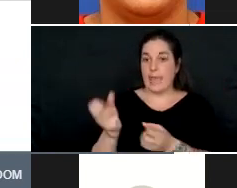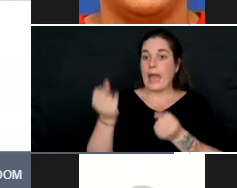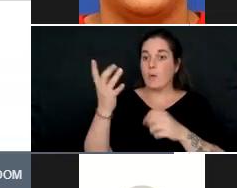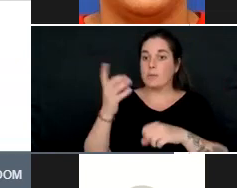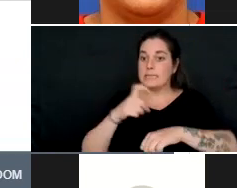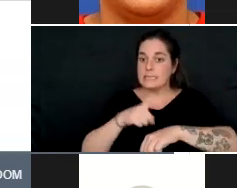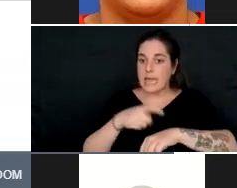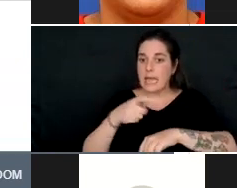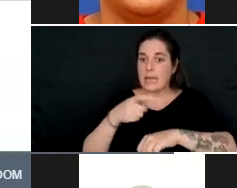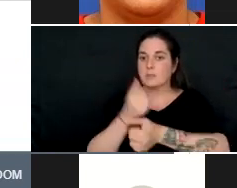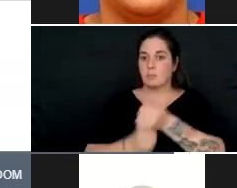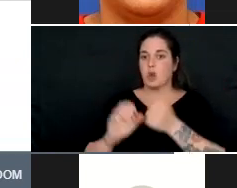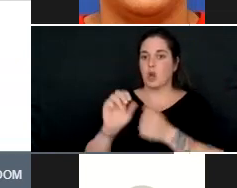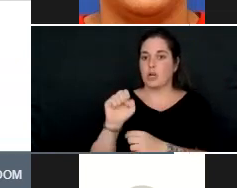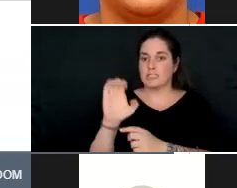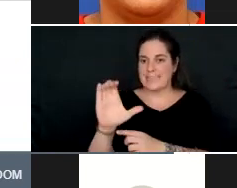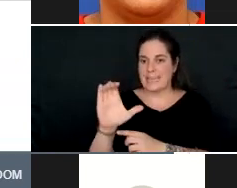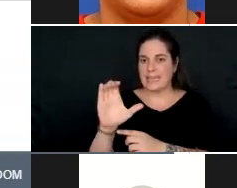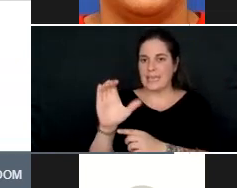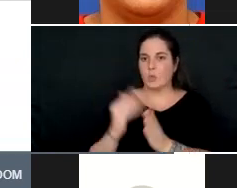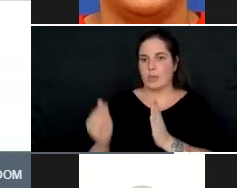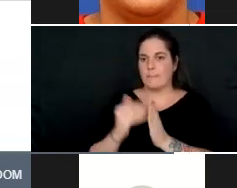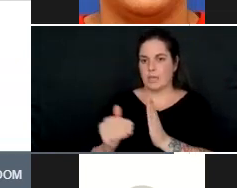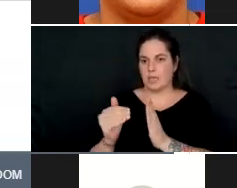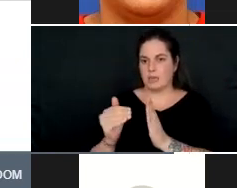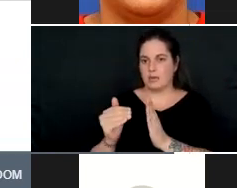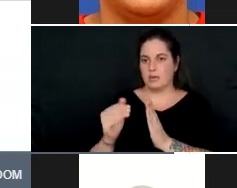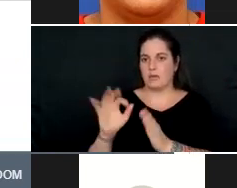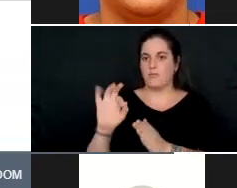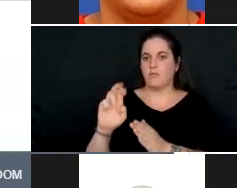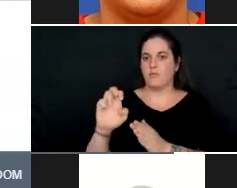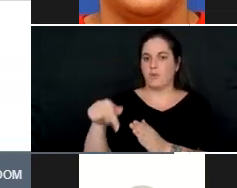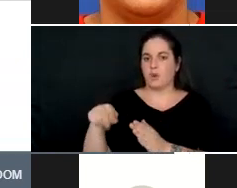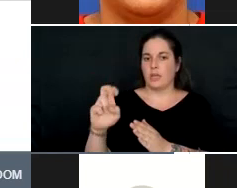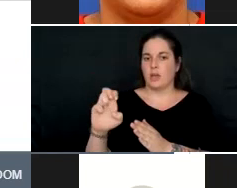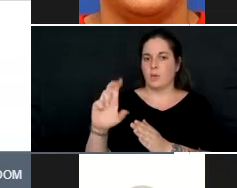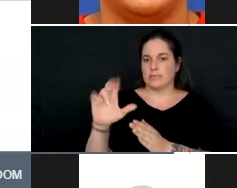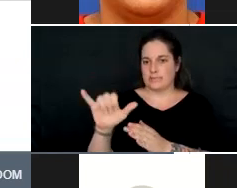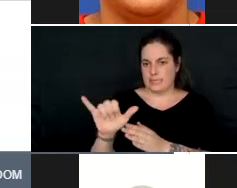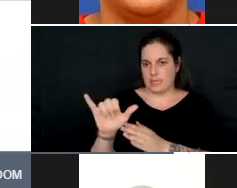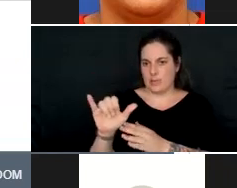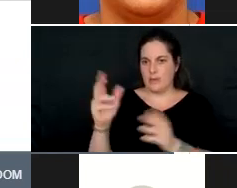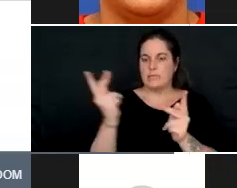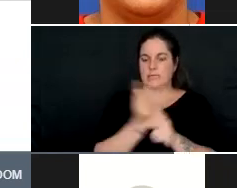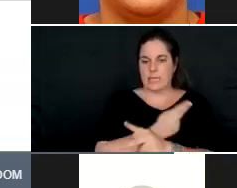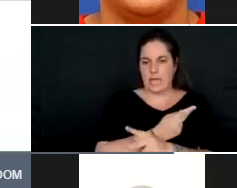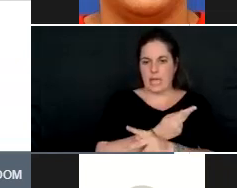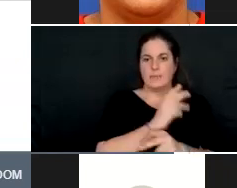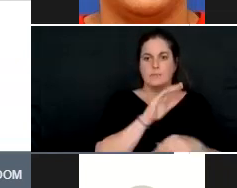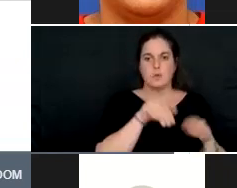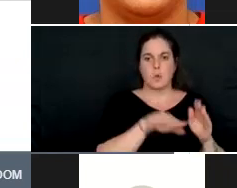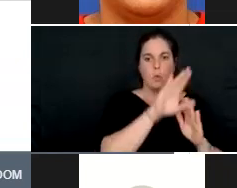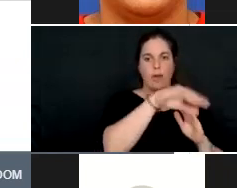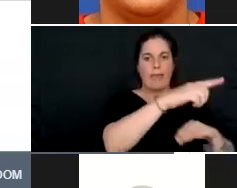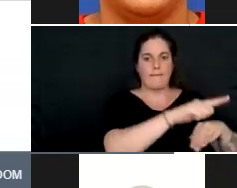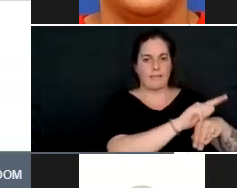per second does the wave repeat itself. Frequency, we multiply that times wavelength and we get